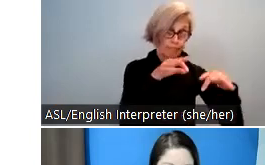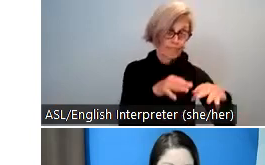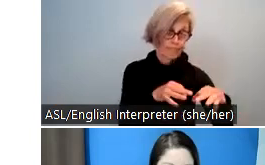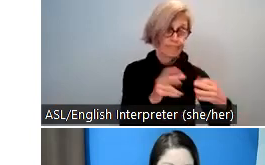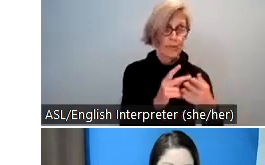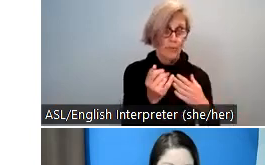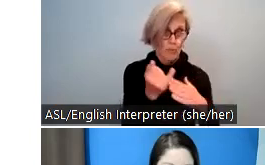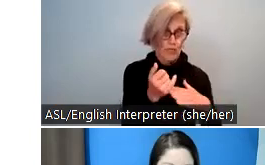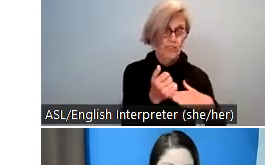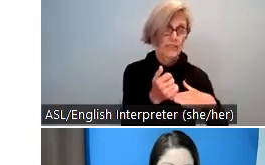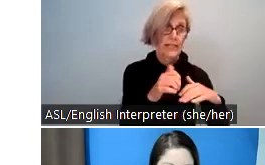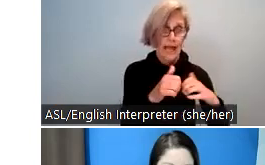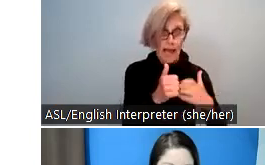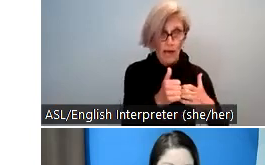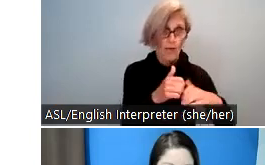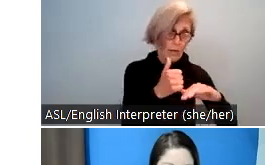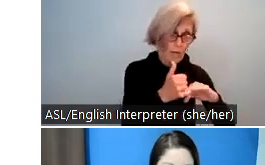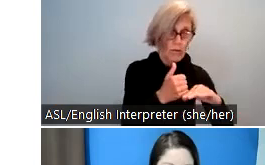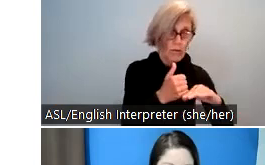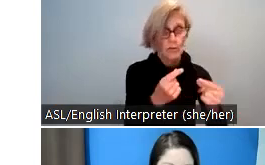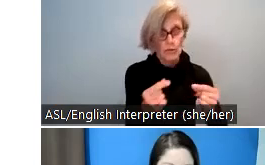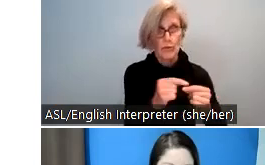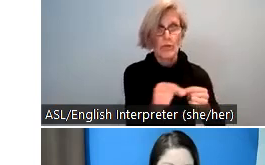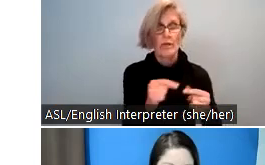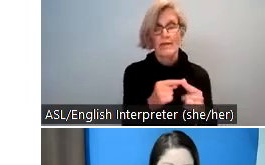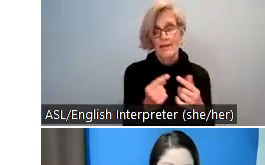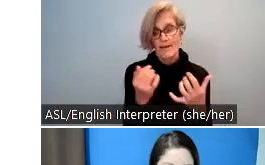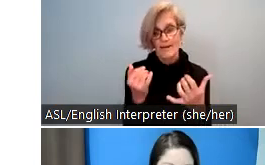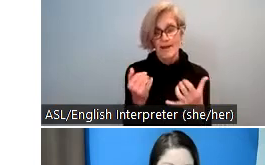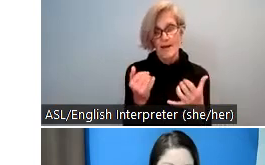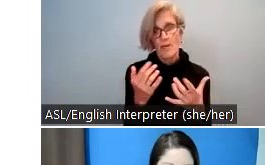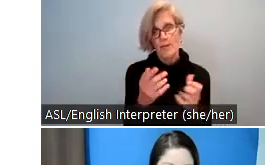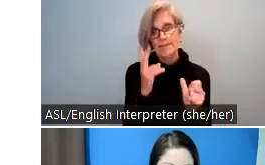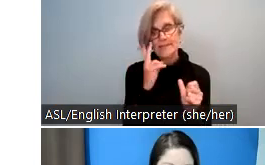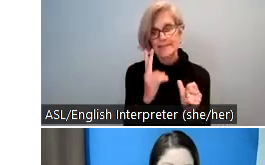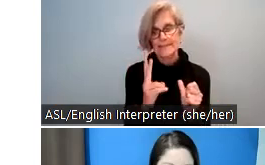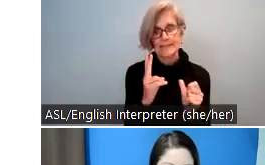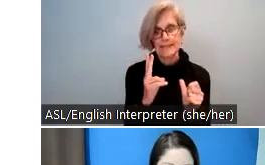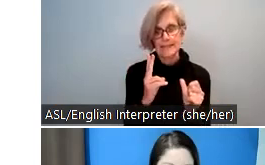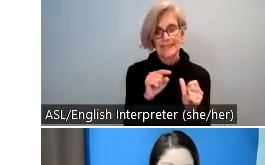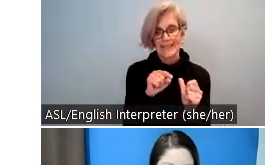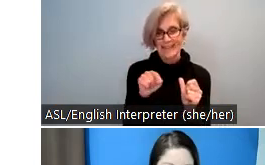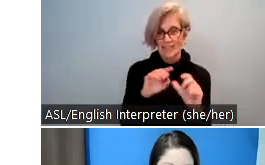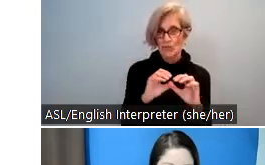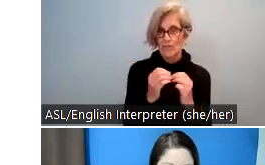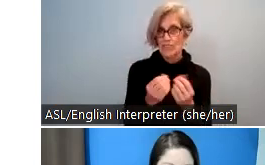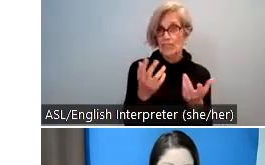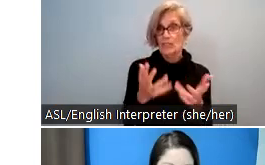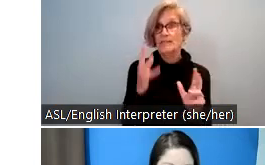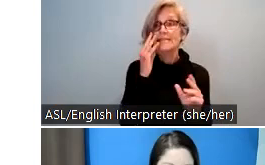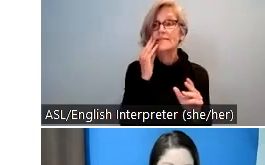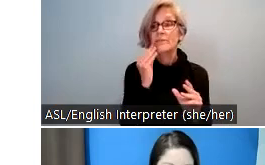specifics, we'll be looking for the experience that the organization has in similar projects